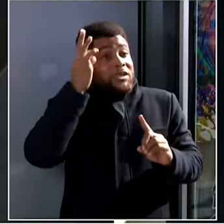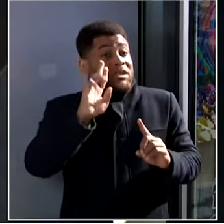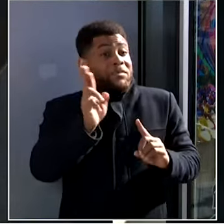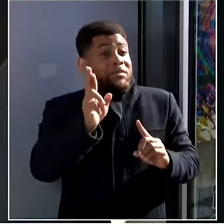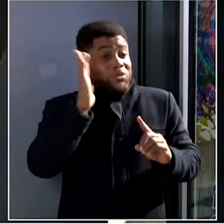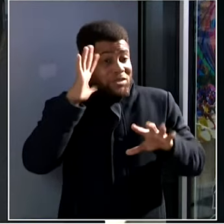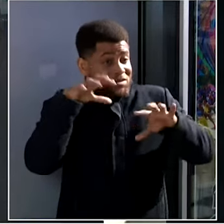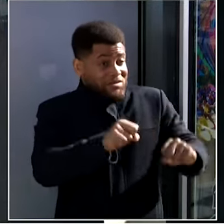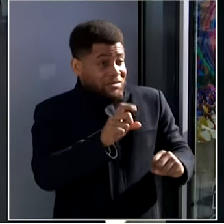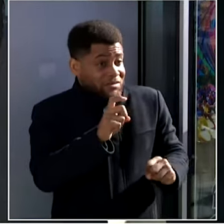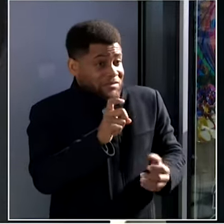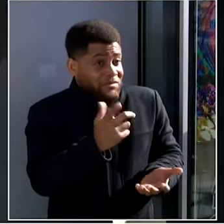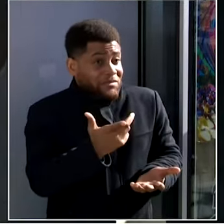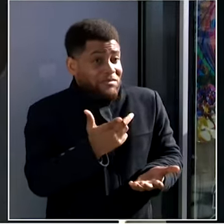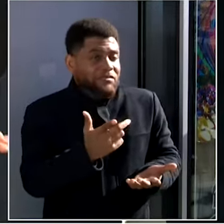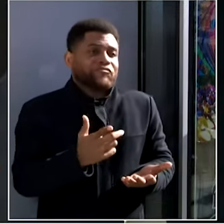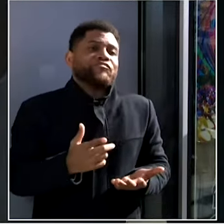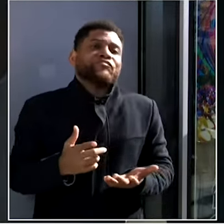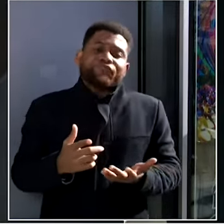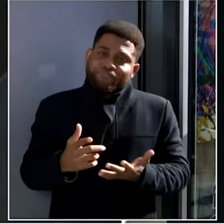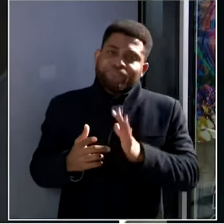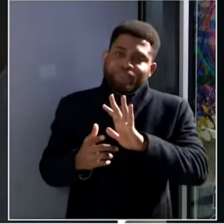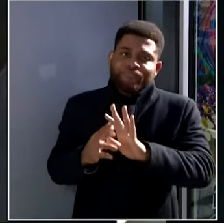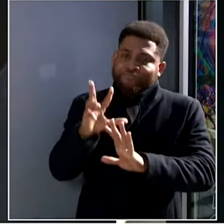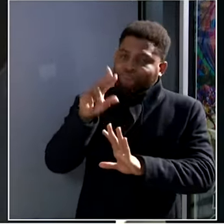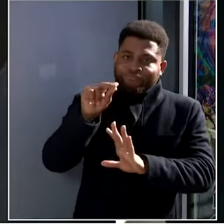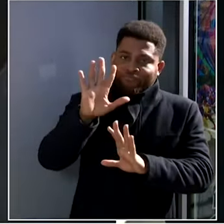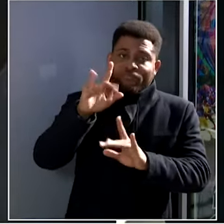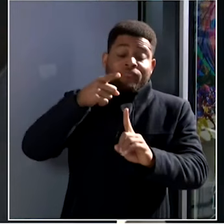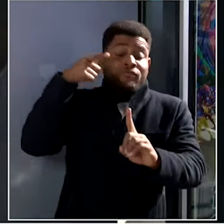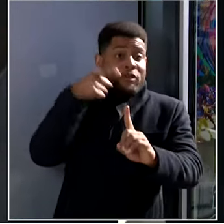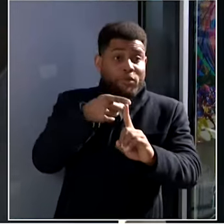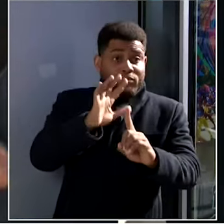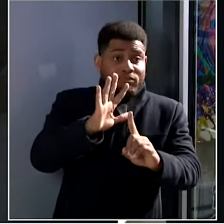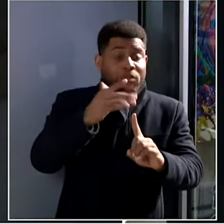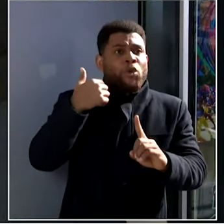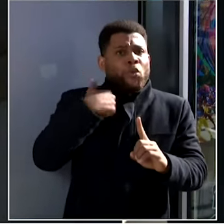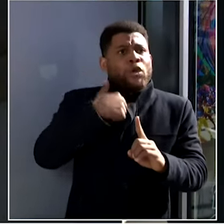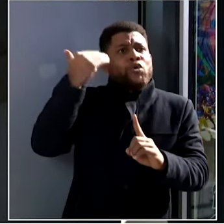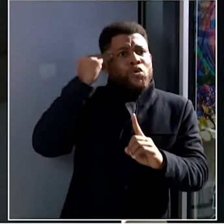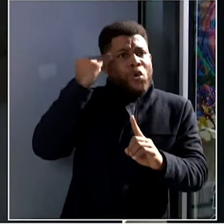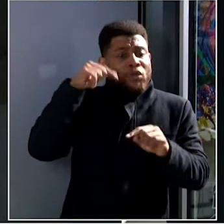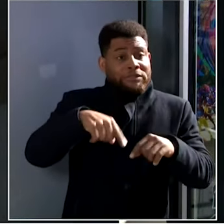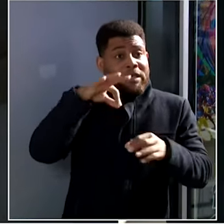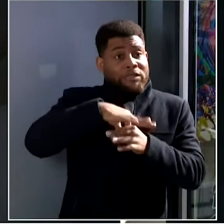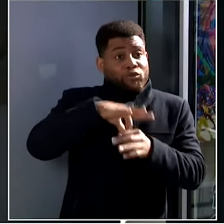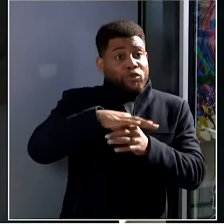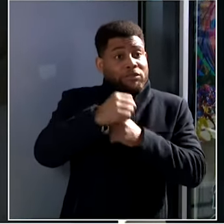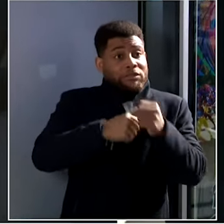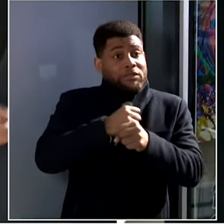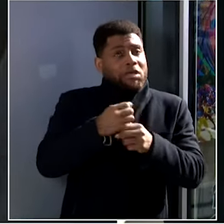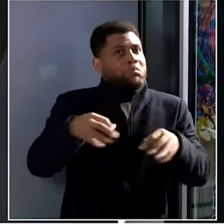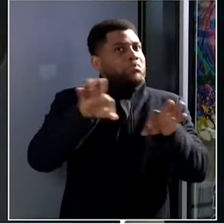me just get to your question. We know that we are in an election year, a pivotal election year. It